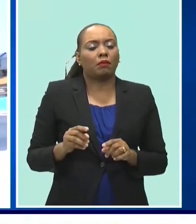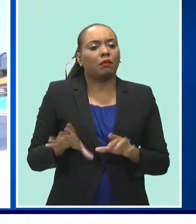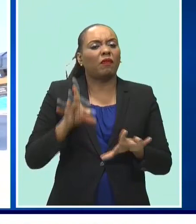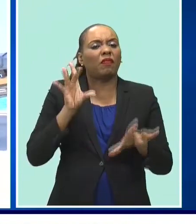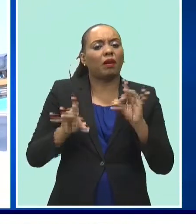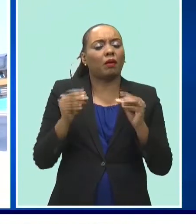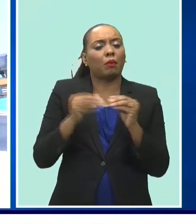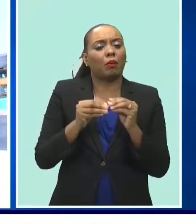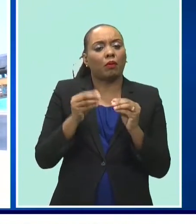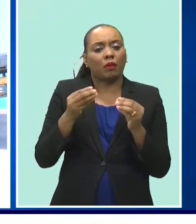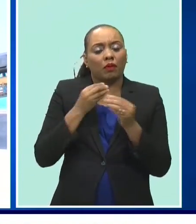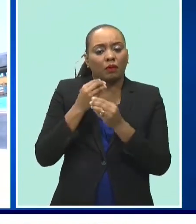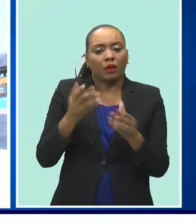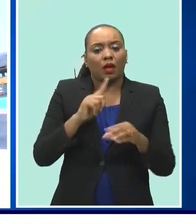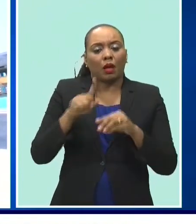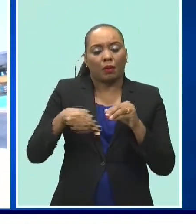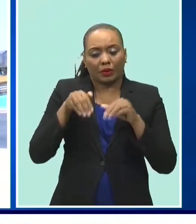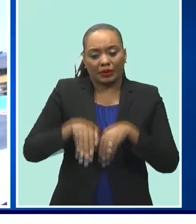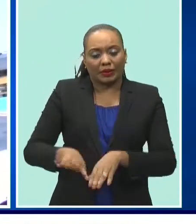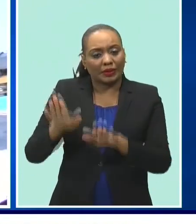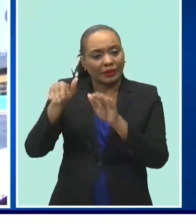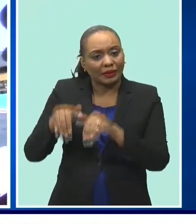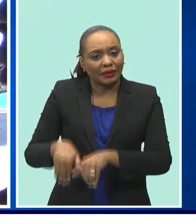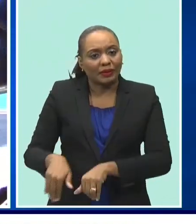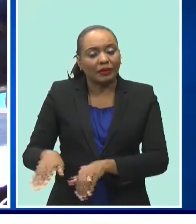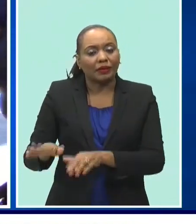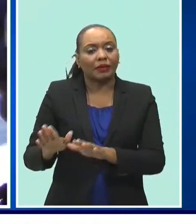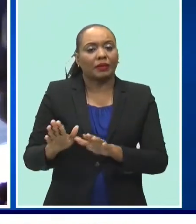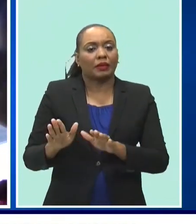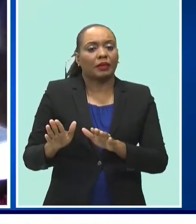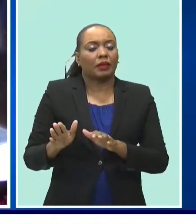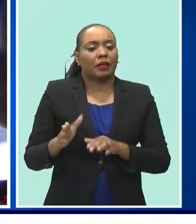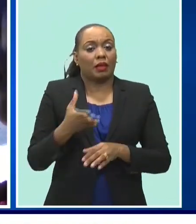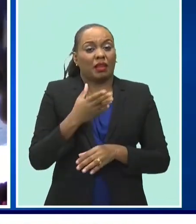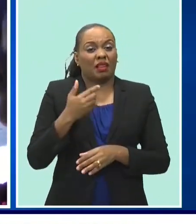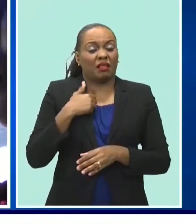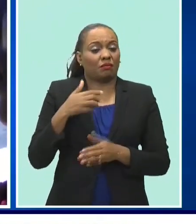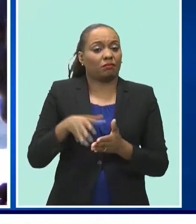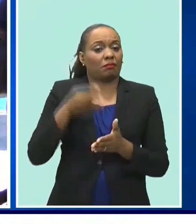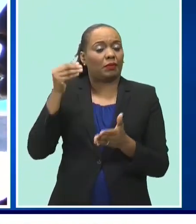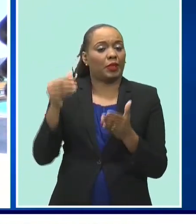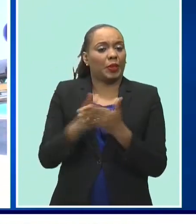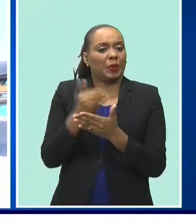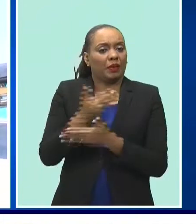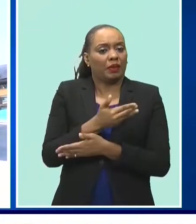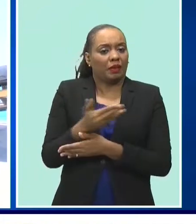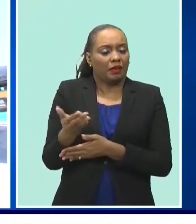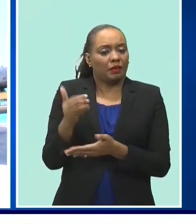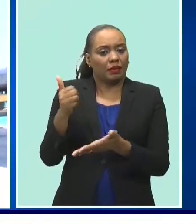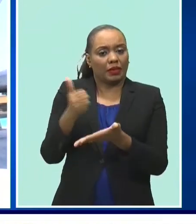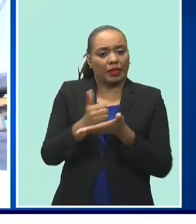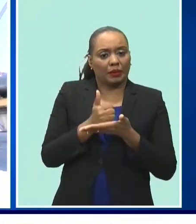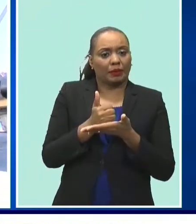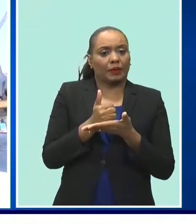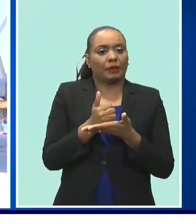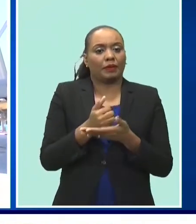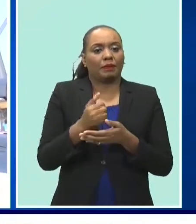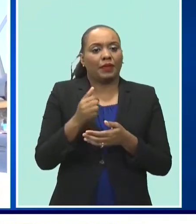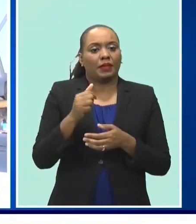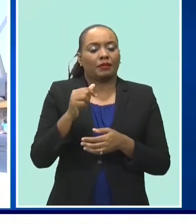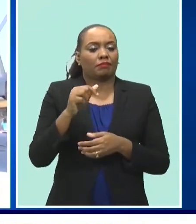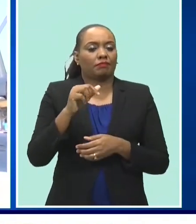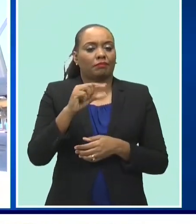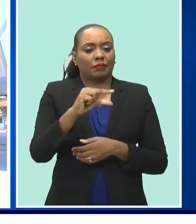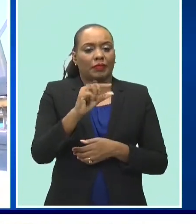the currents, how things work. And I actually found out a lot of new things today that actually helped me in my geography